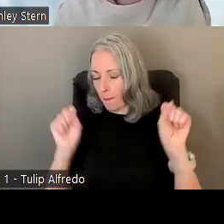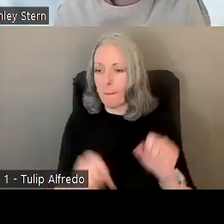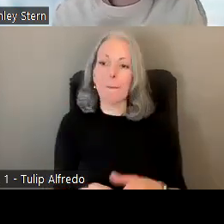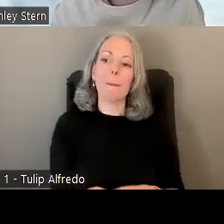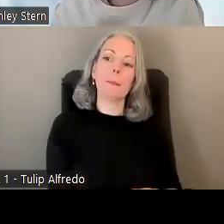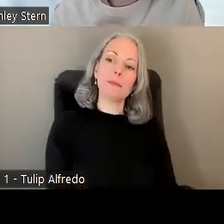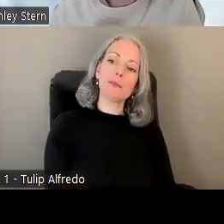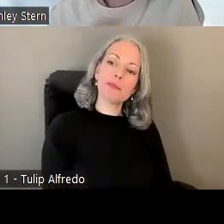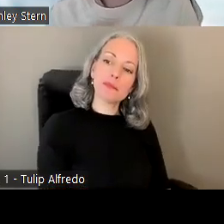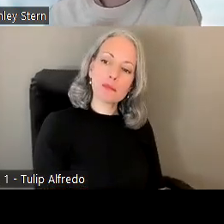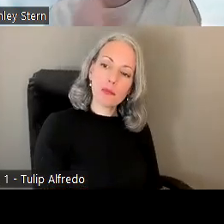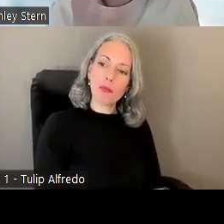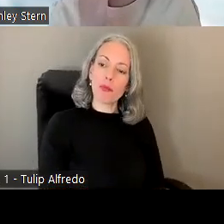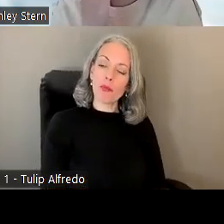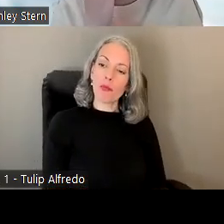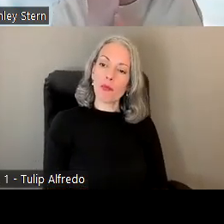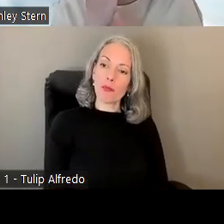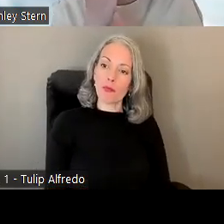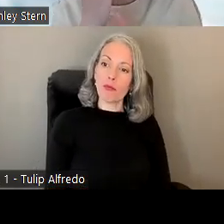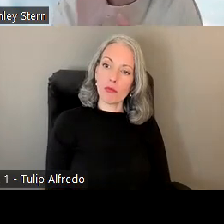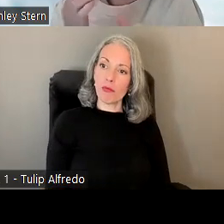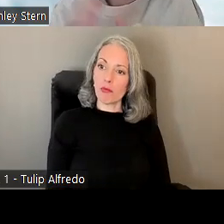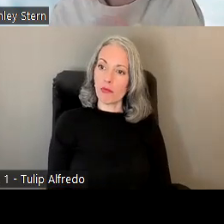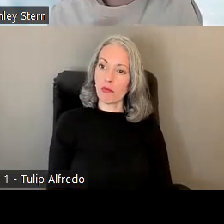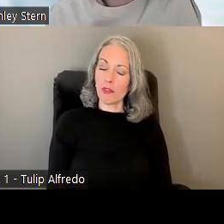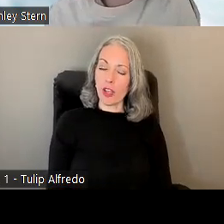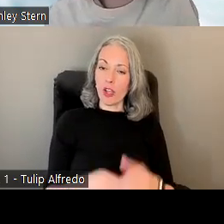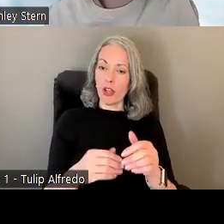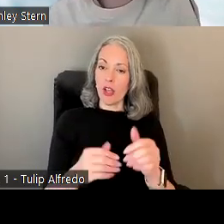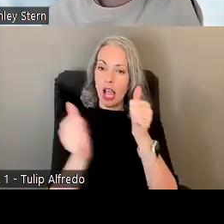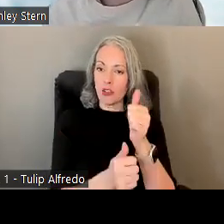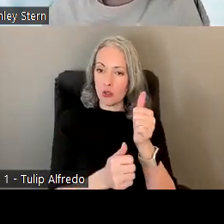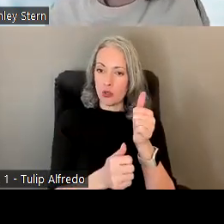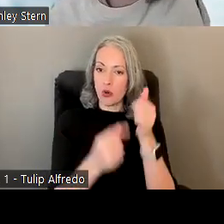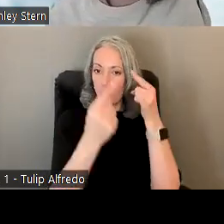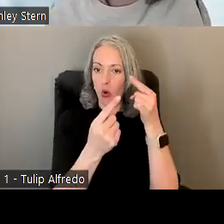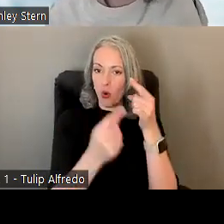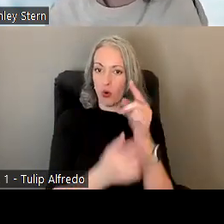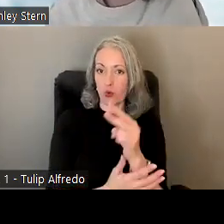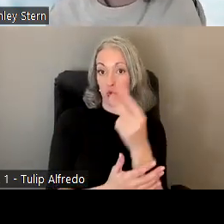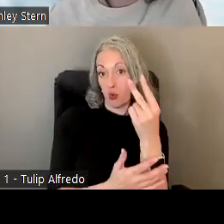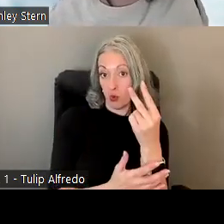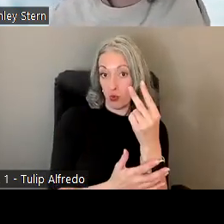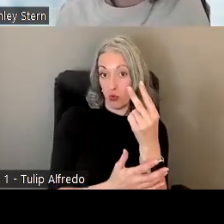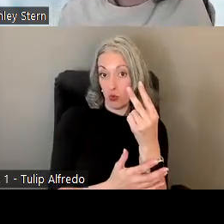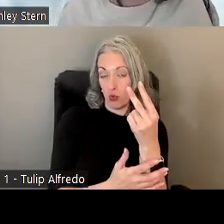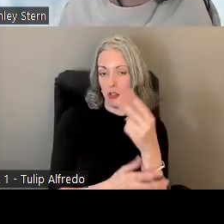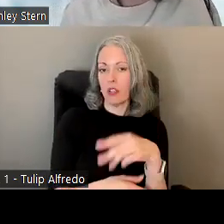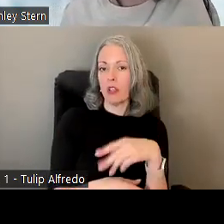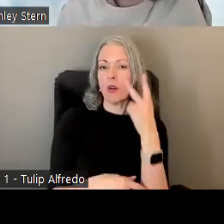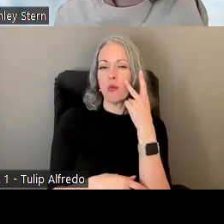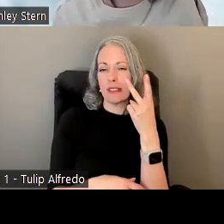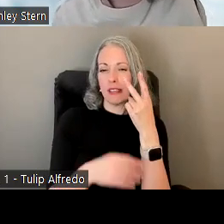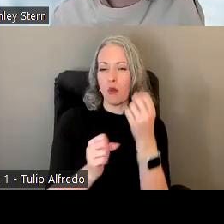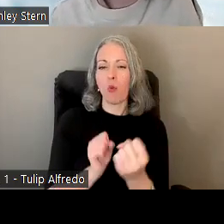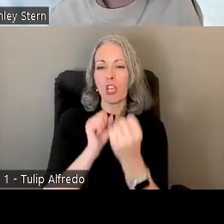Next slide, please. Under Goal 2, Health Reimagine, we address the strategy of lifelong healthy aging through